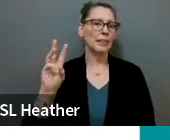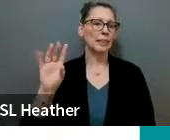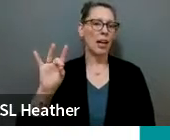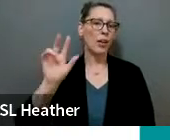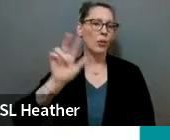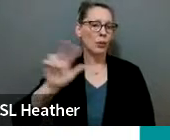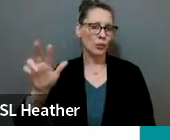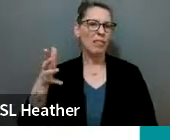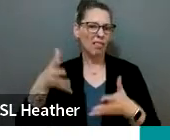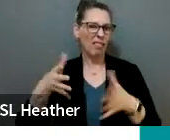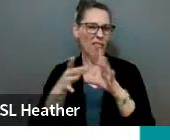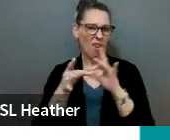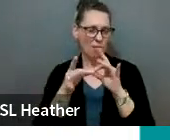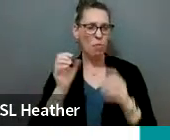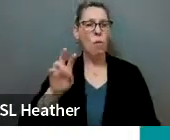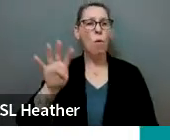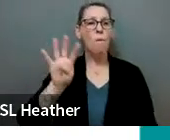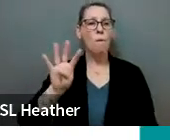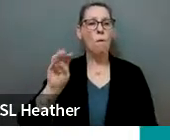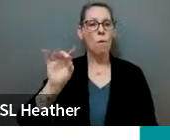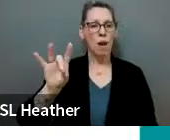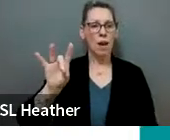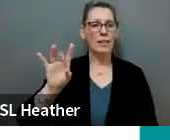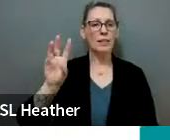669-900-6833 or